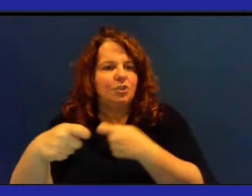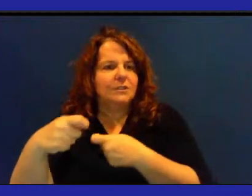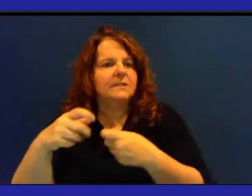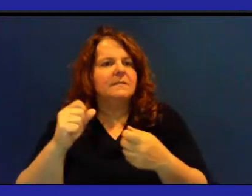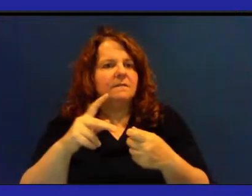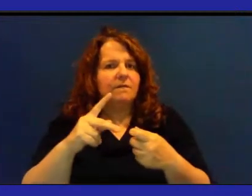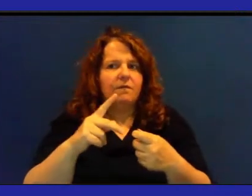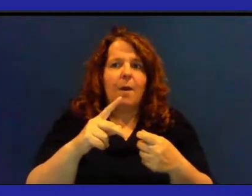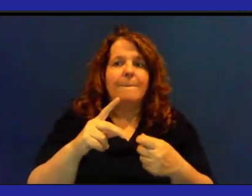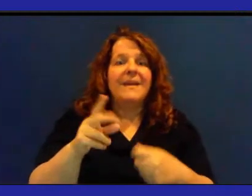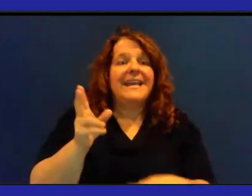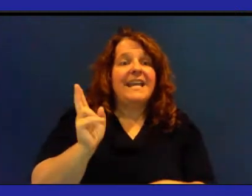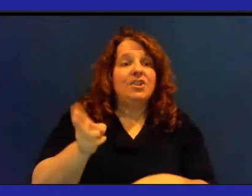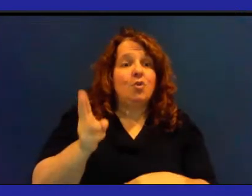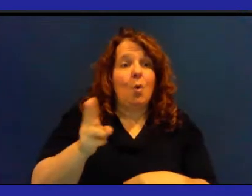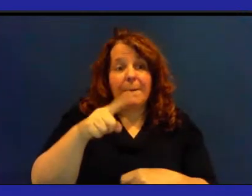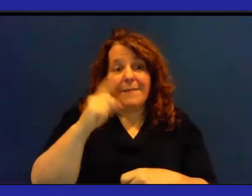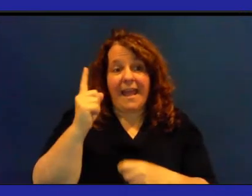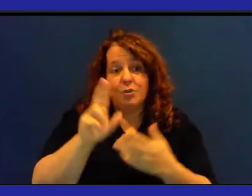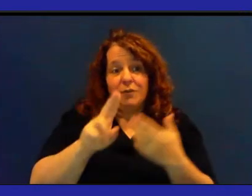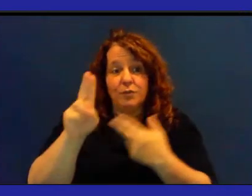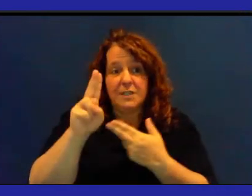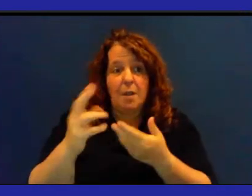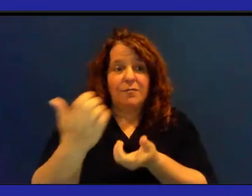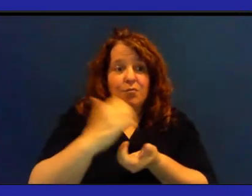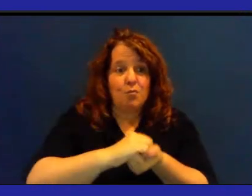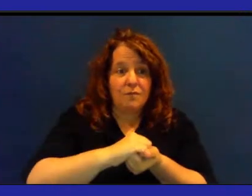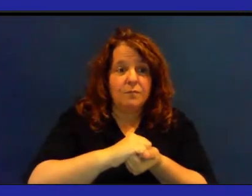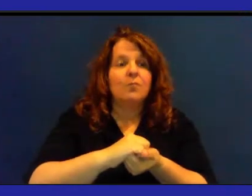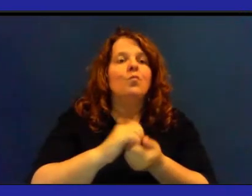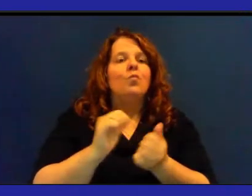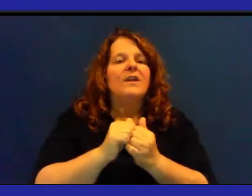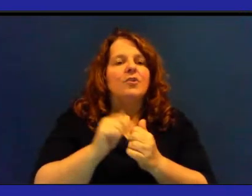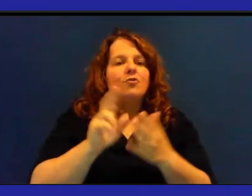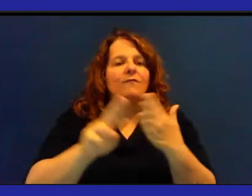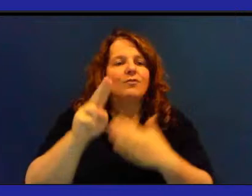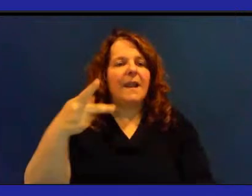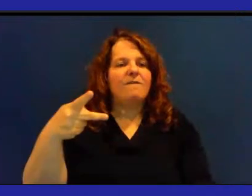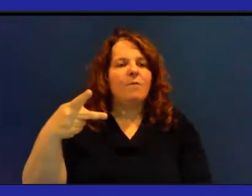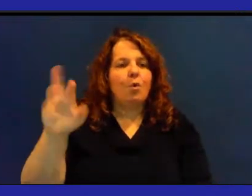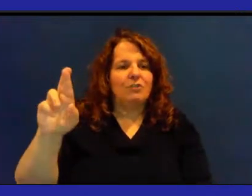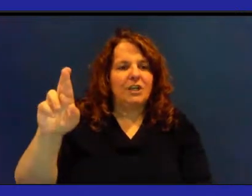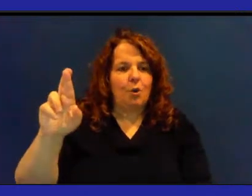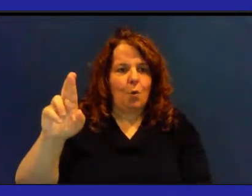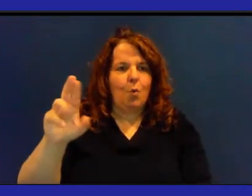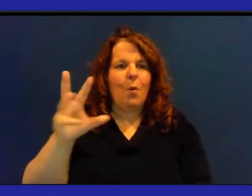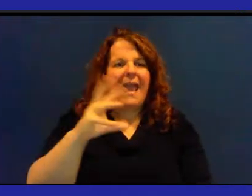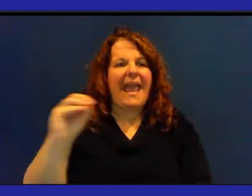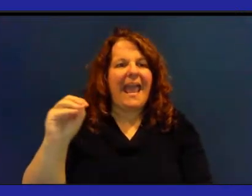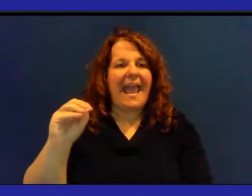universities, partnering with University of Puerto Rico, as well as residents from